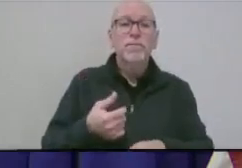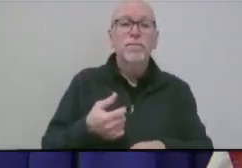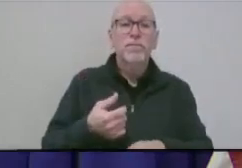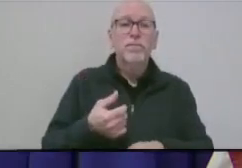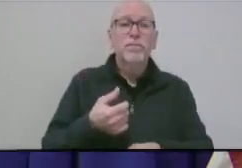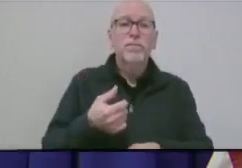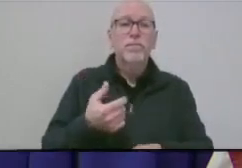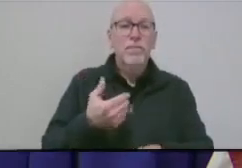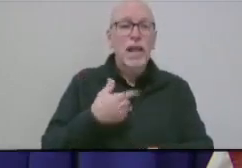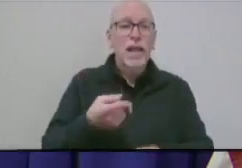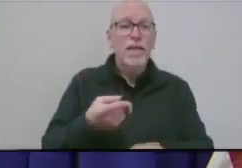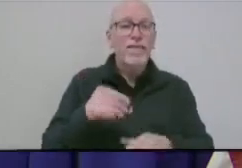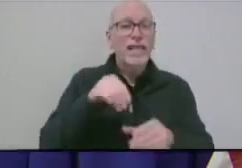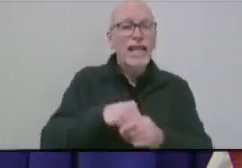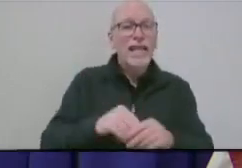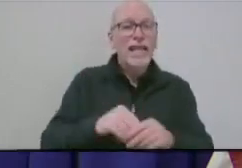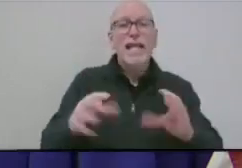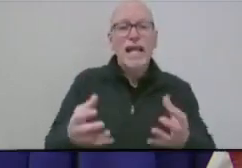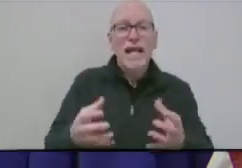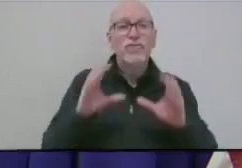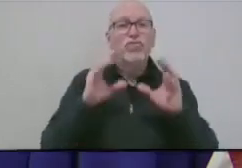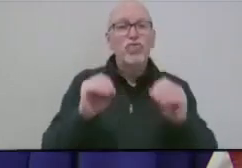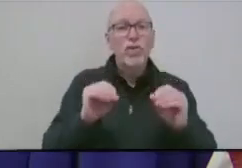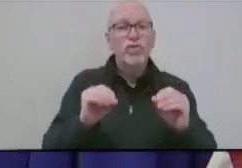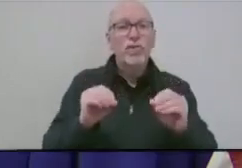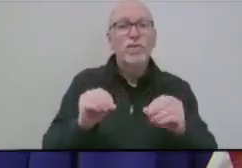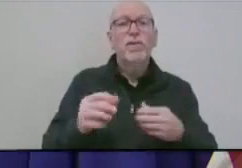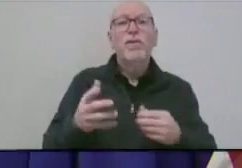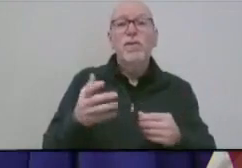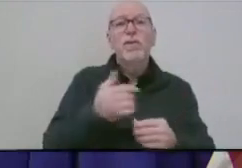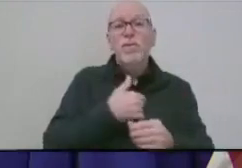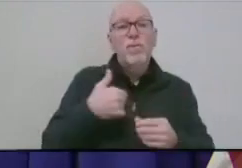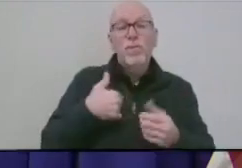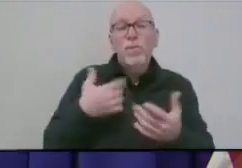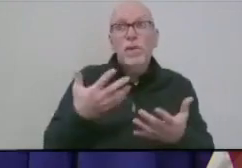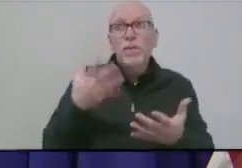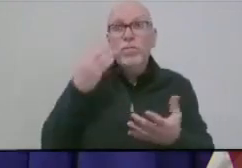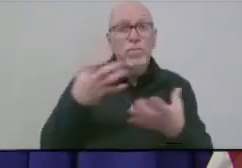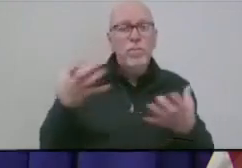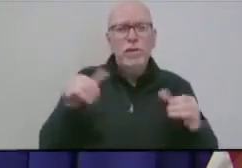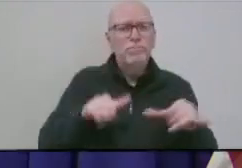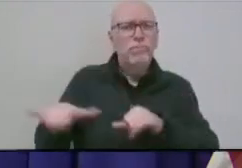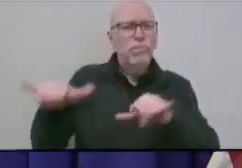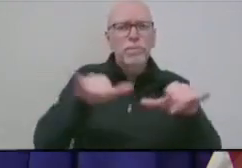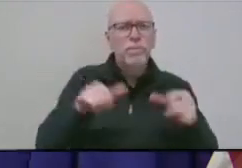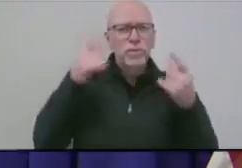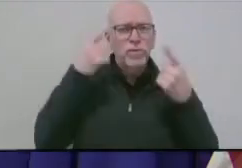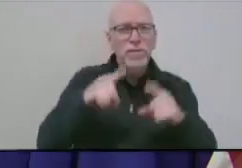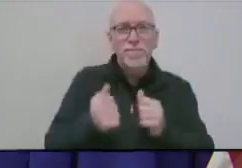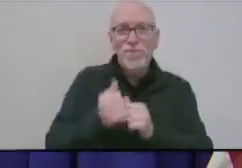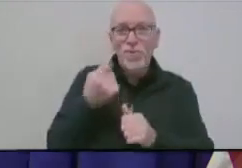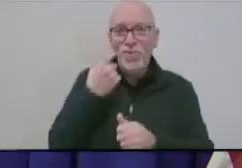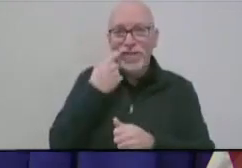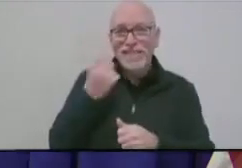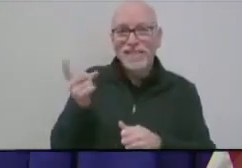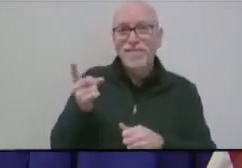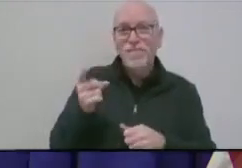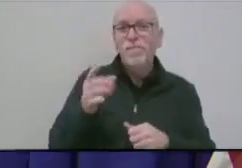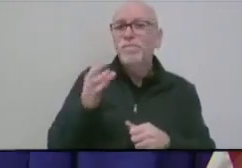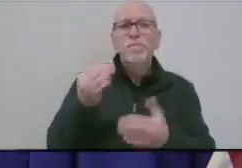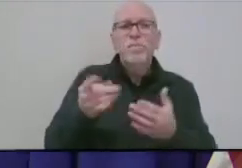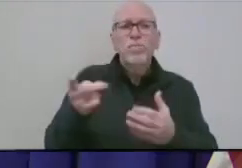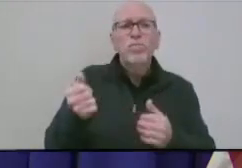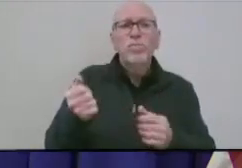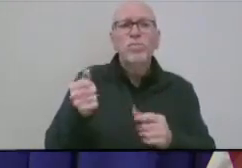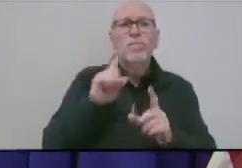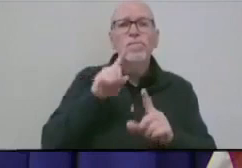have in-class instruction. I think we're pretty much aligned. They most recently, and maybe you could come back to